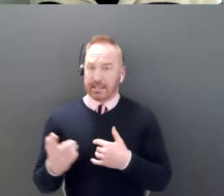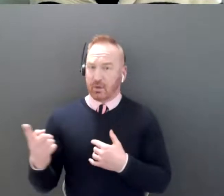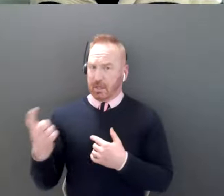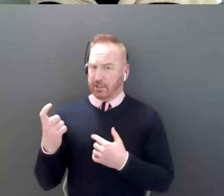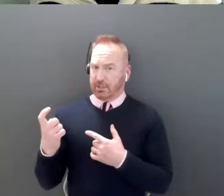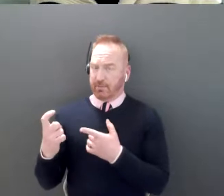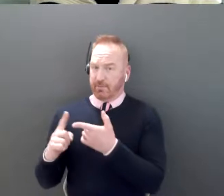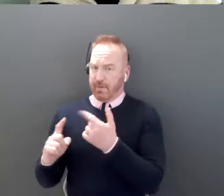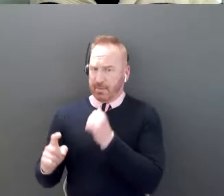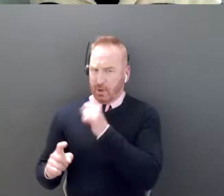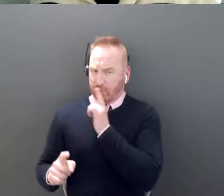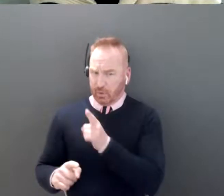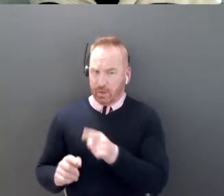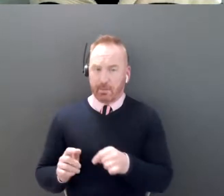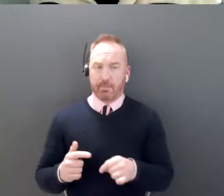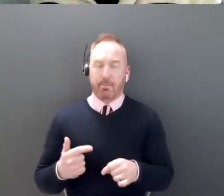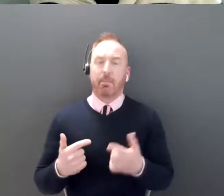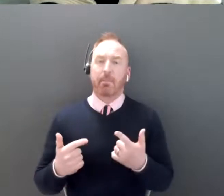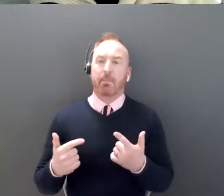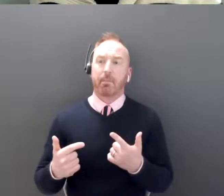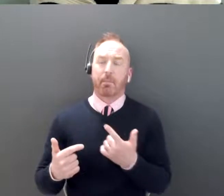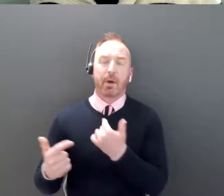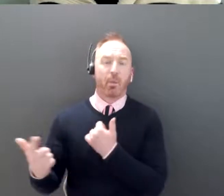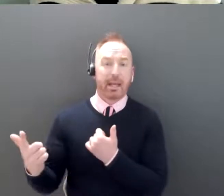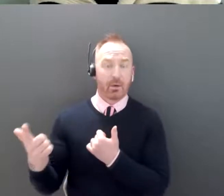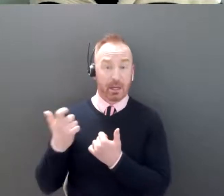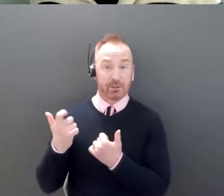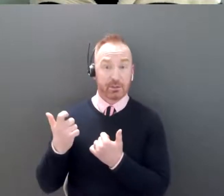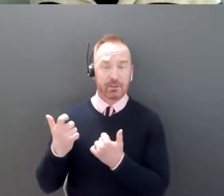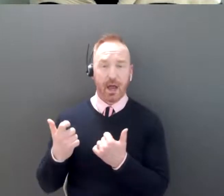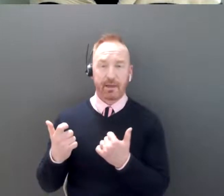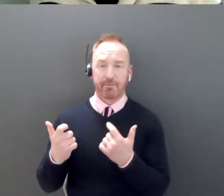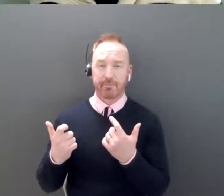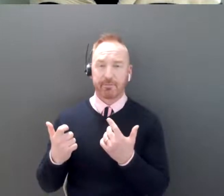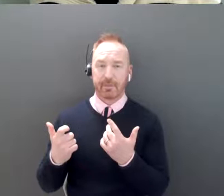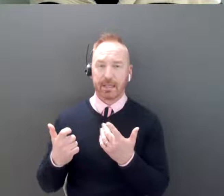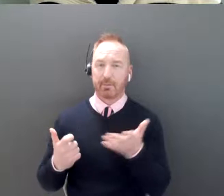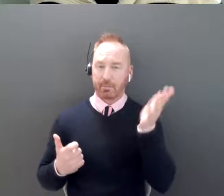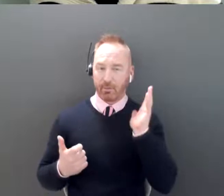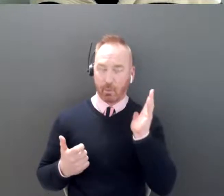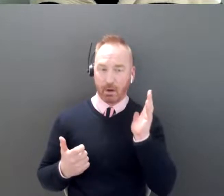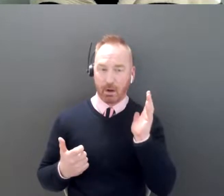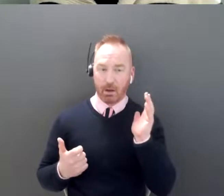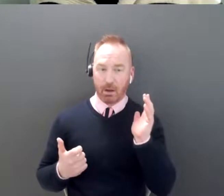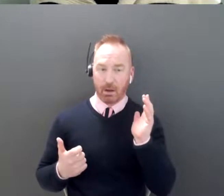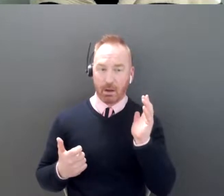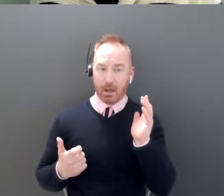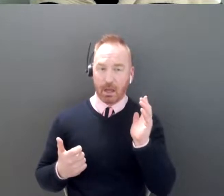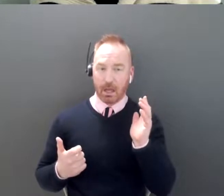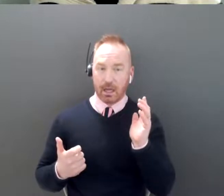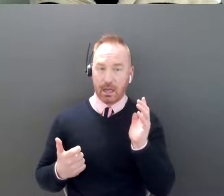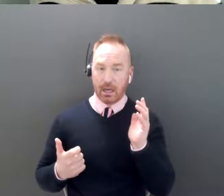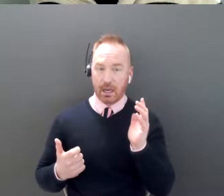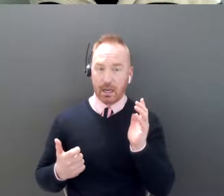get this, wherever I present, I get that question. And I'm not sure whoever asked it, what they meant, but